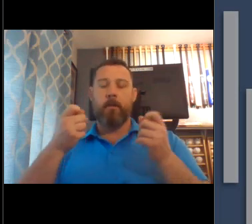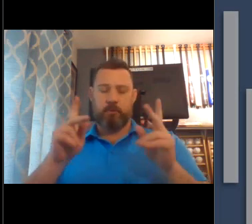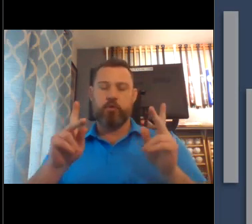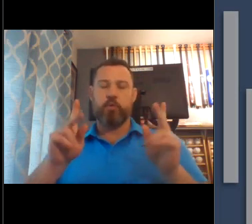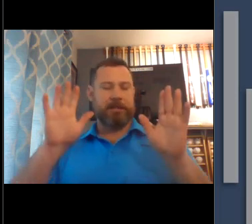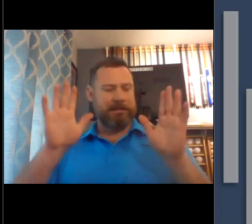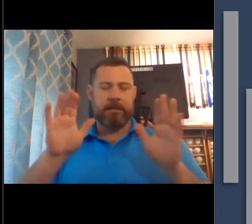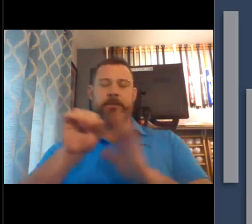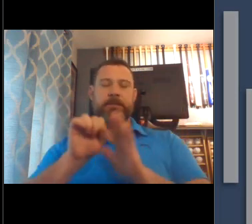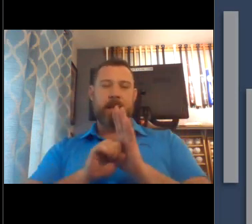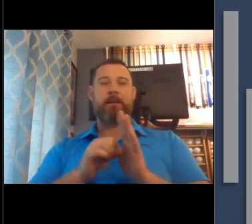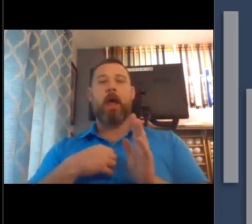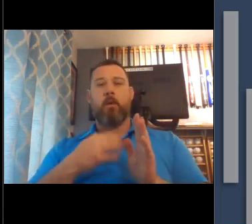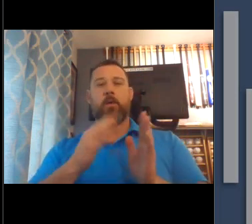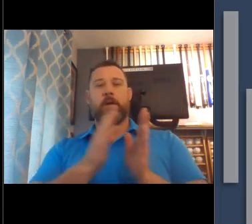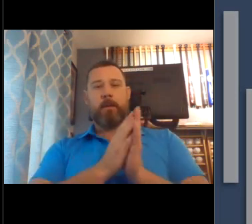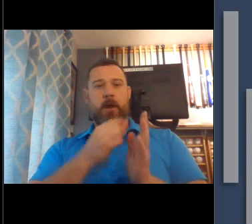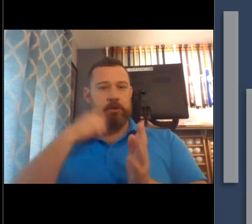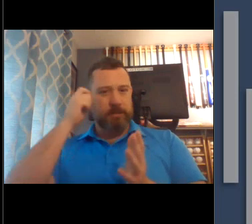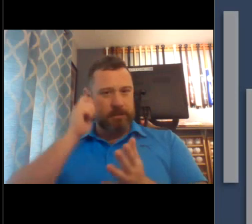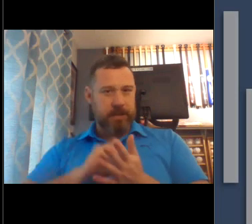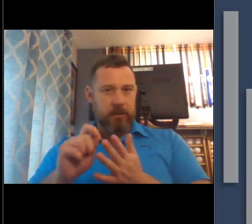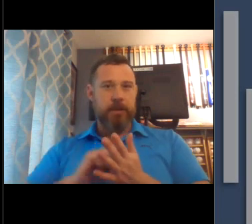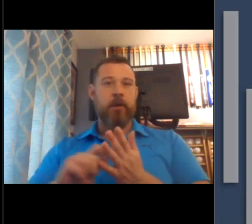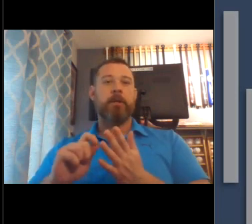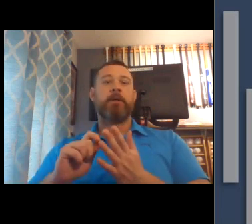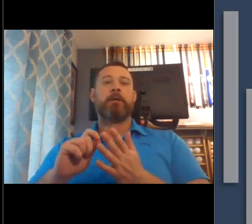our Secretary, Tokso Mashakan.